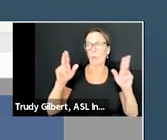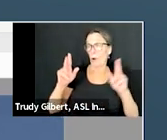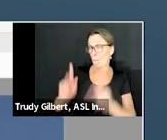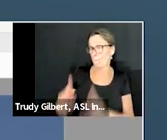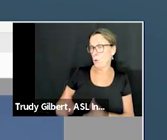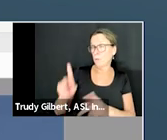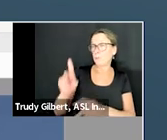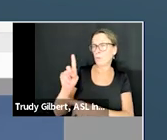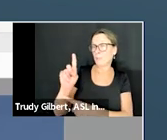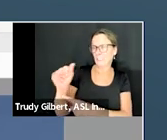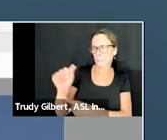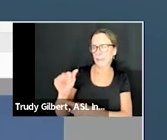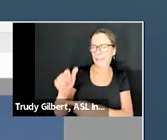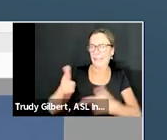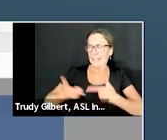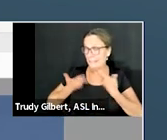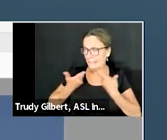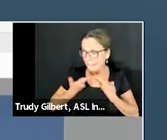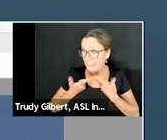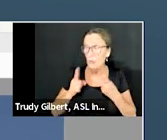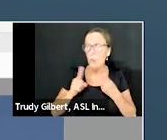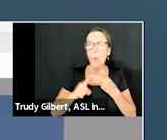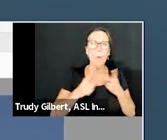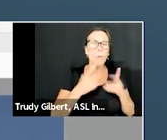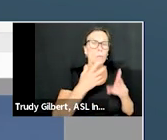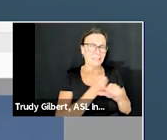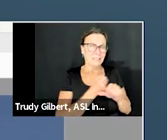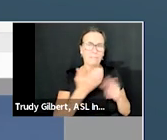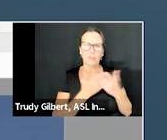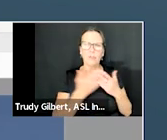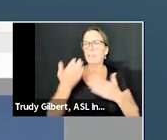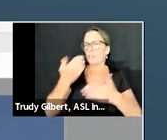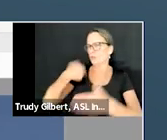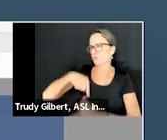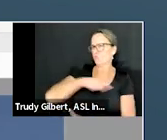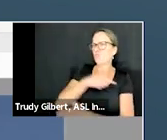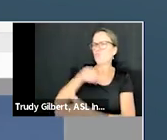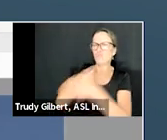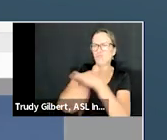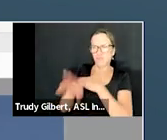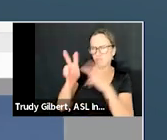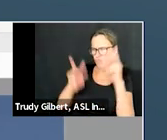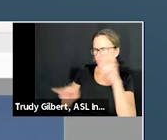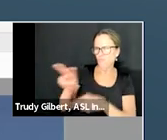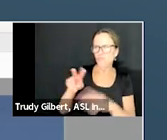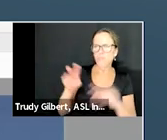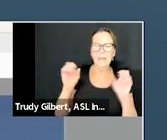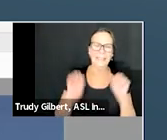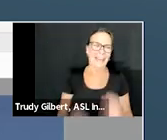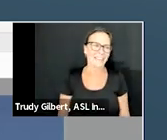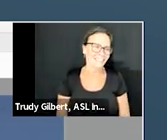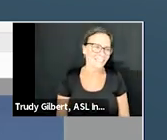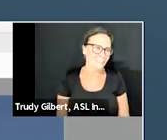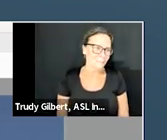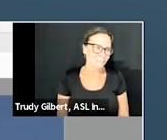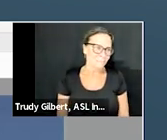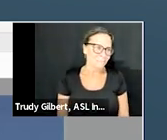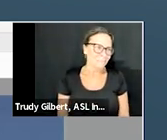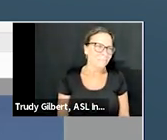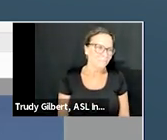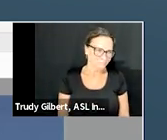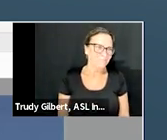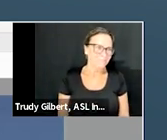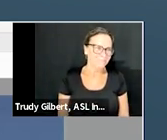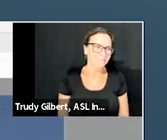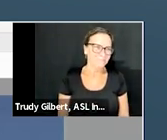living or receiving services, we can go in and monitor. Go ahead, Keith. Thanks.